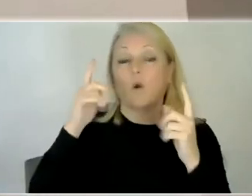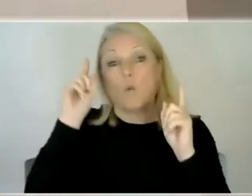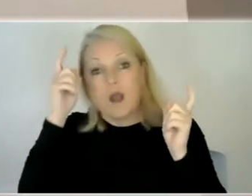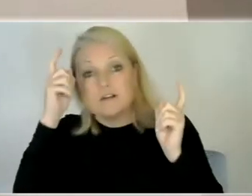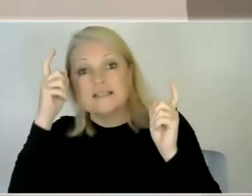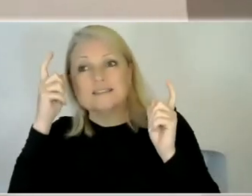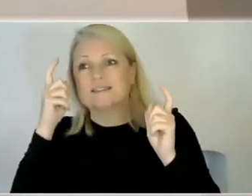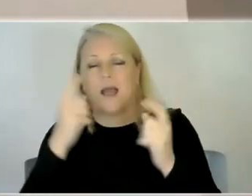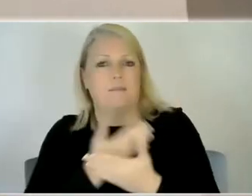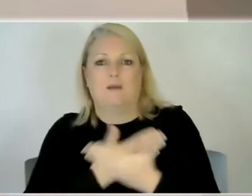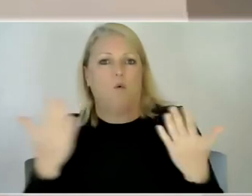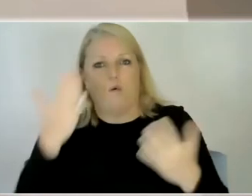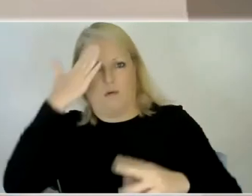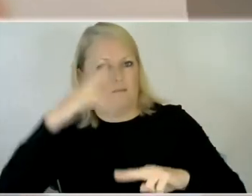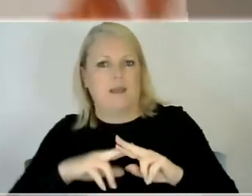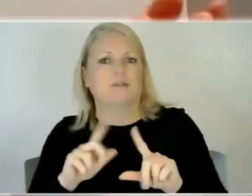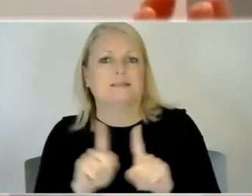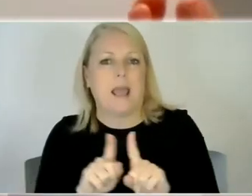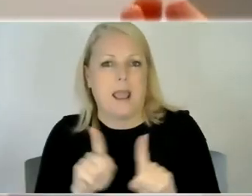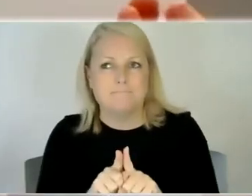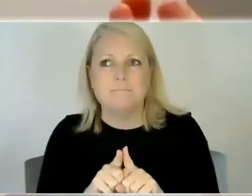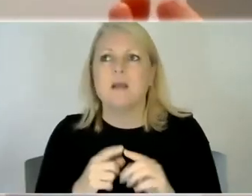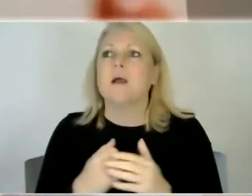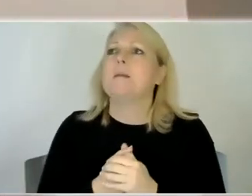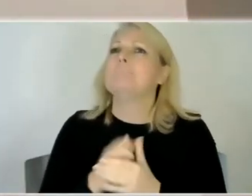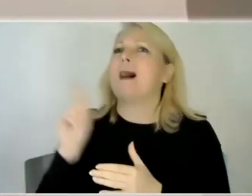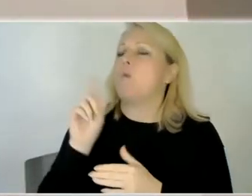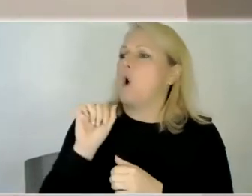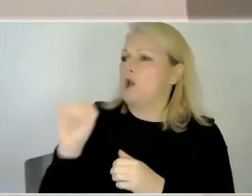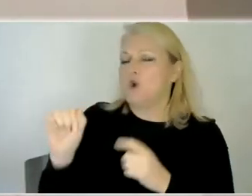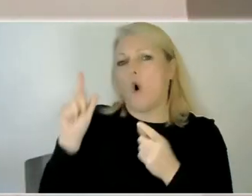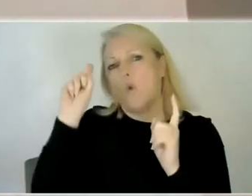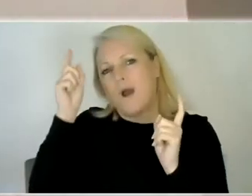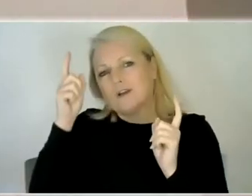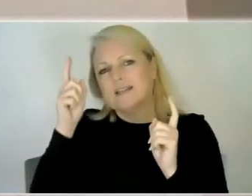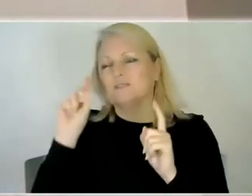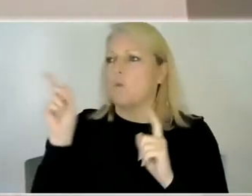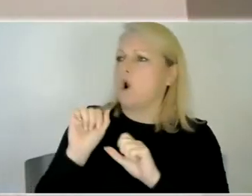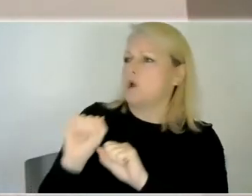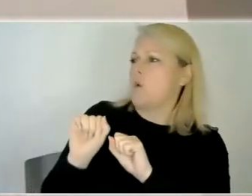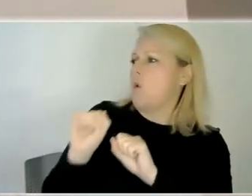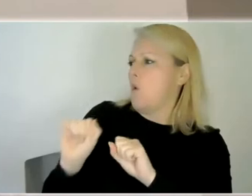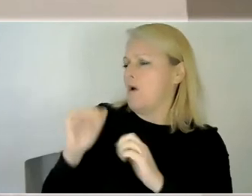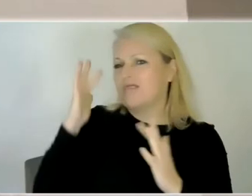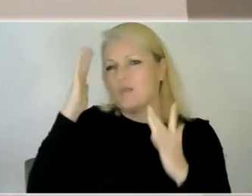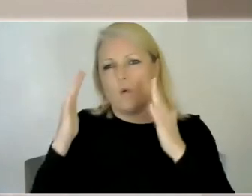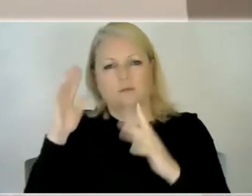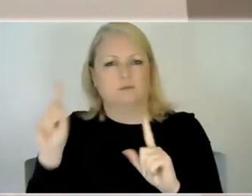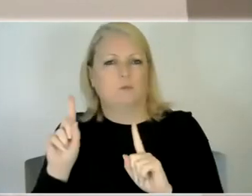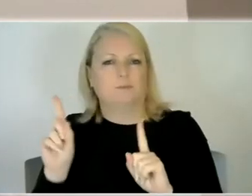for their children um but what do these look like for you i guess as a parent to you know with special needs children